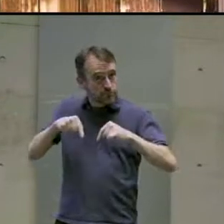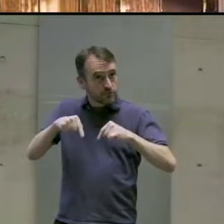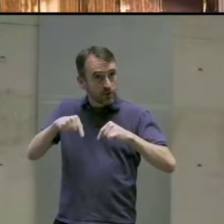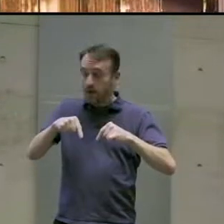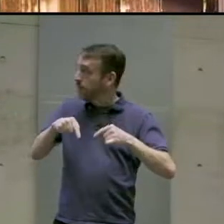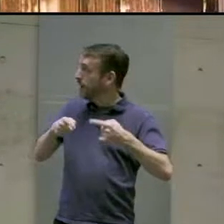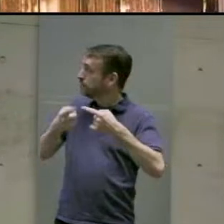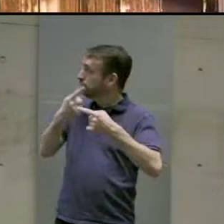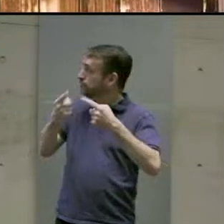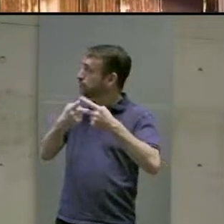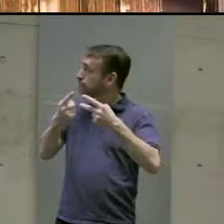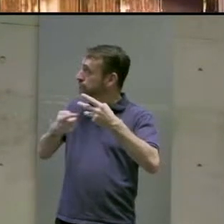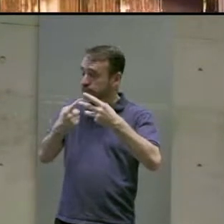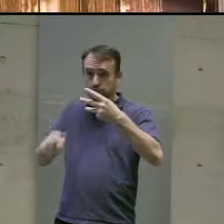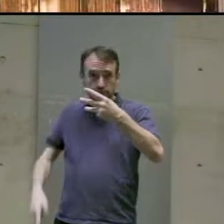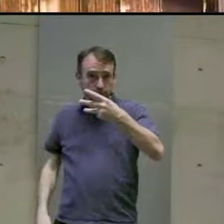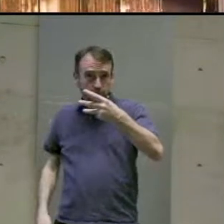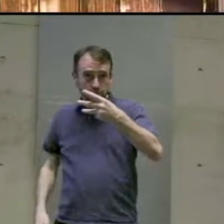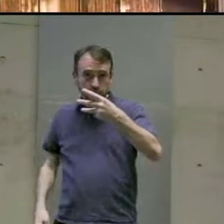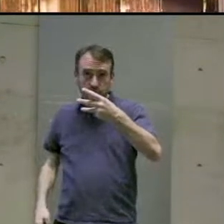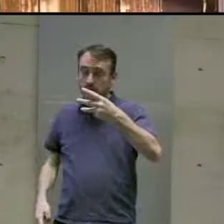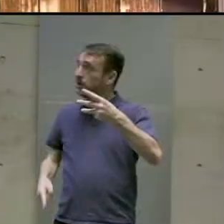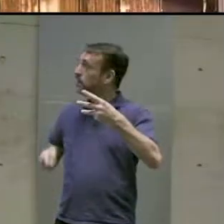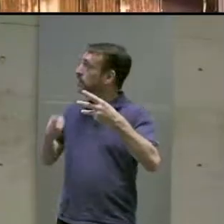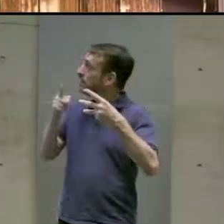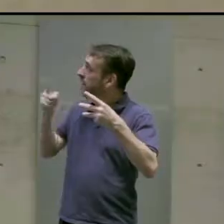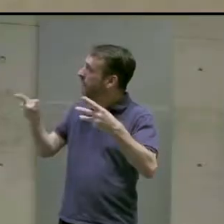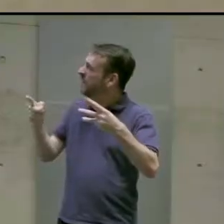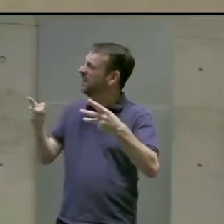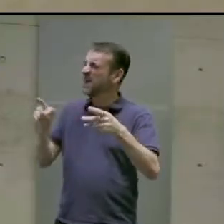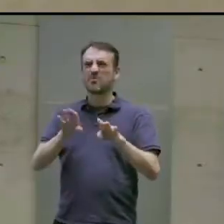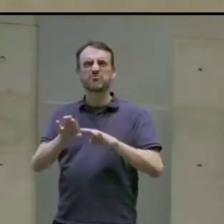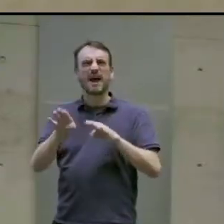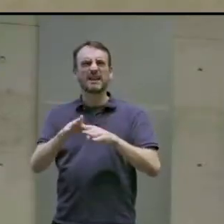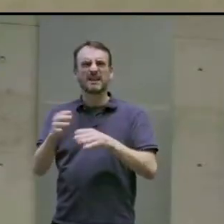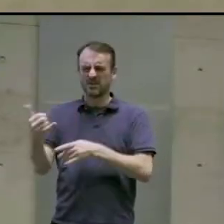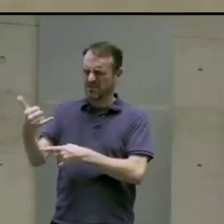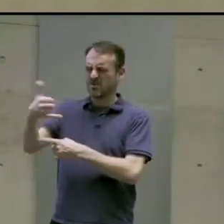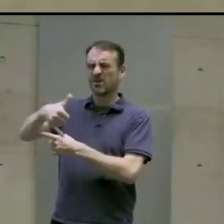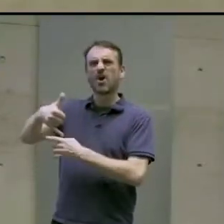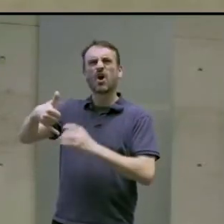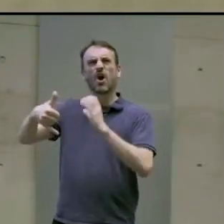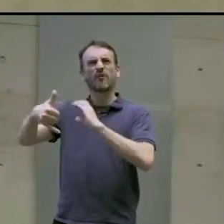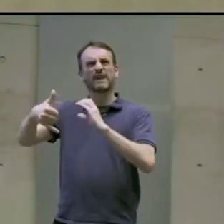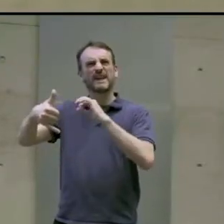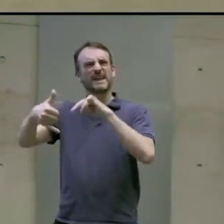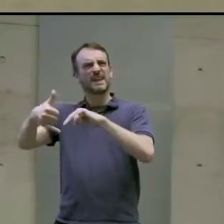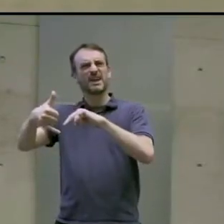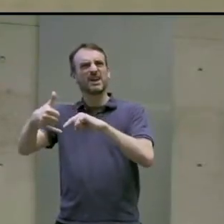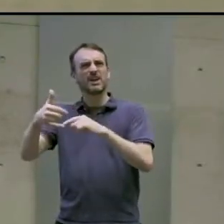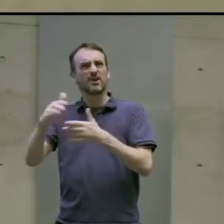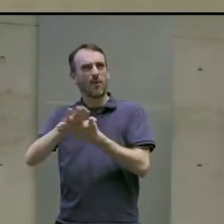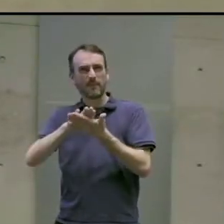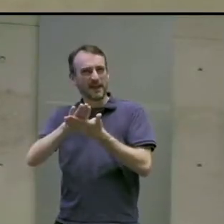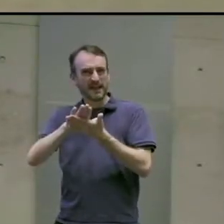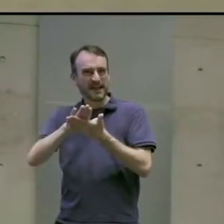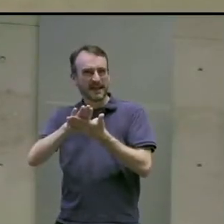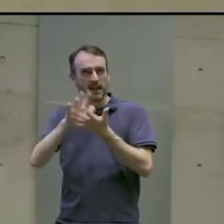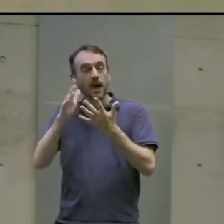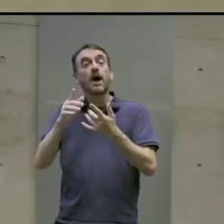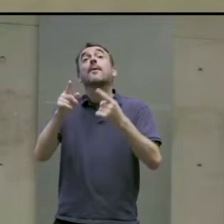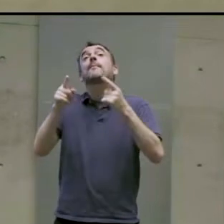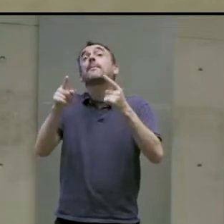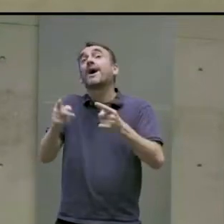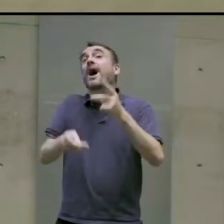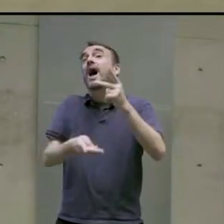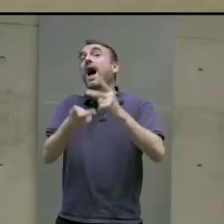those things. I mean, practice pouring coffee isn't particularly meaningful. However, it does result in you talking to different characters, and that progresses